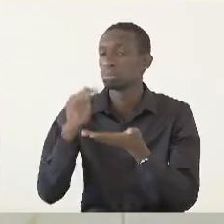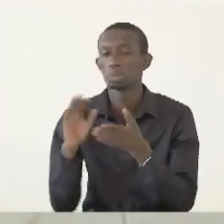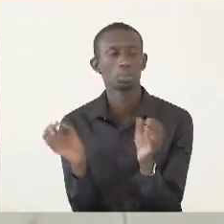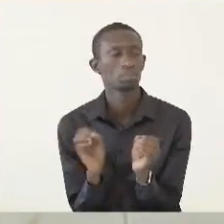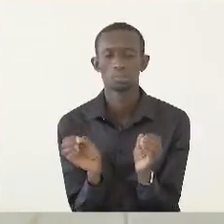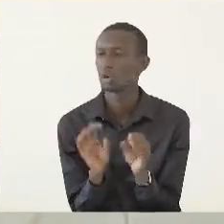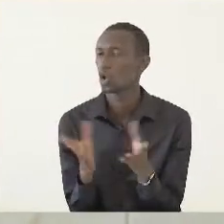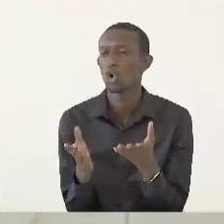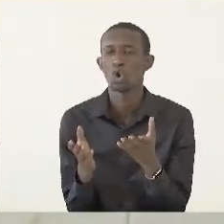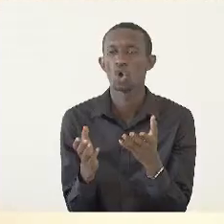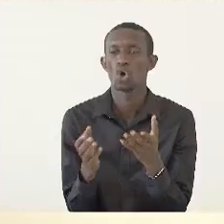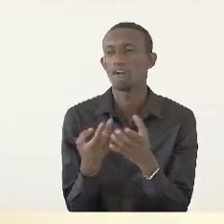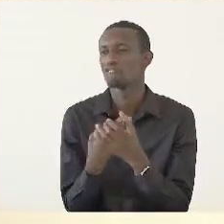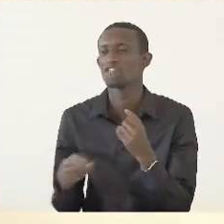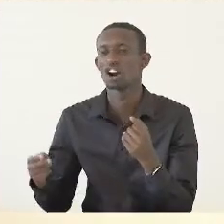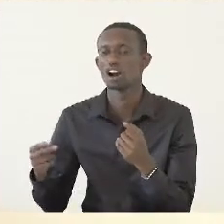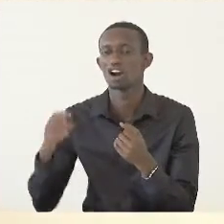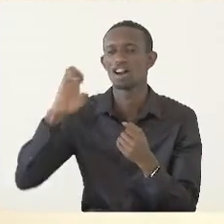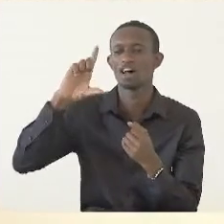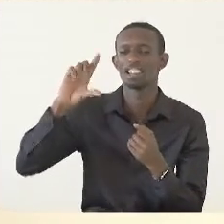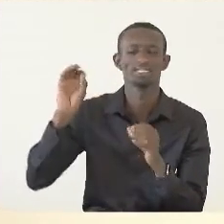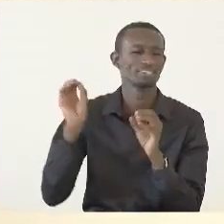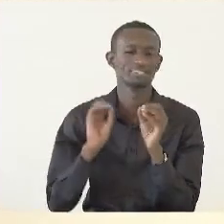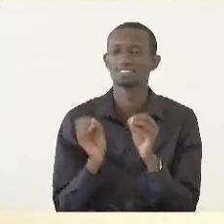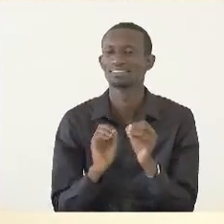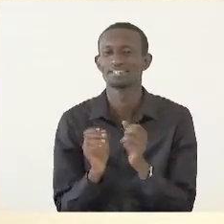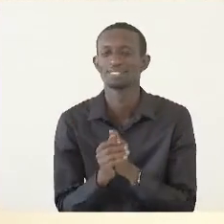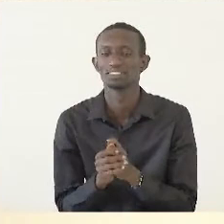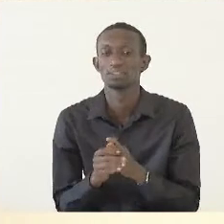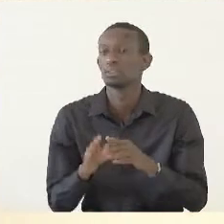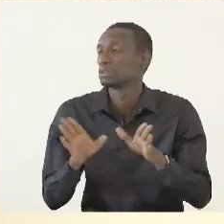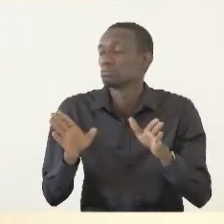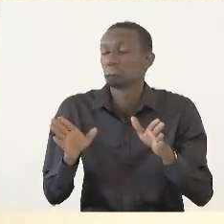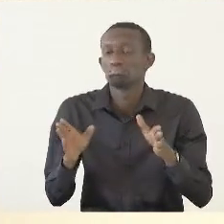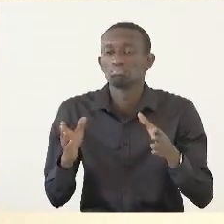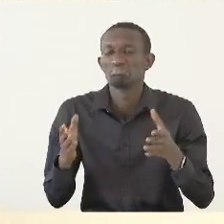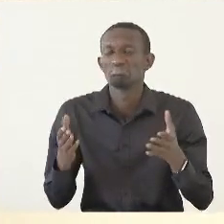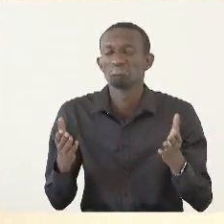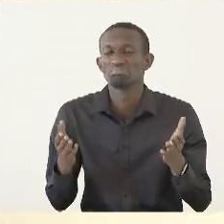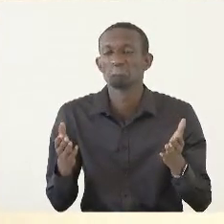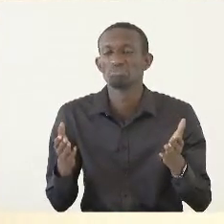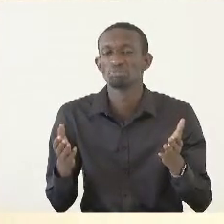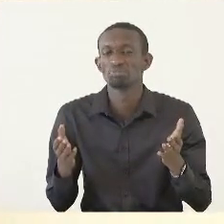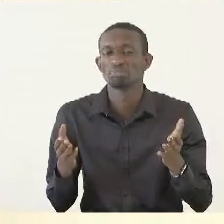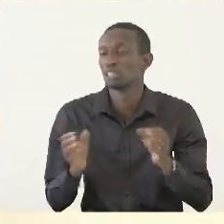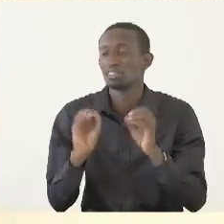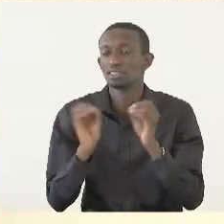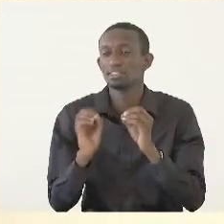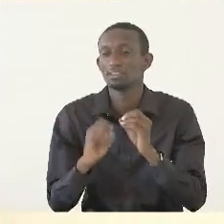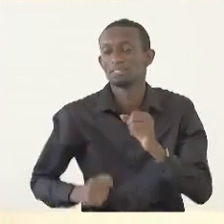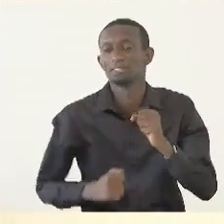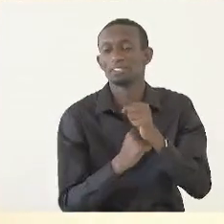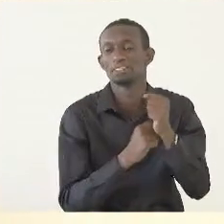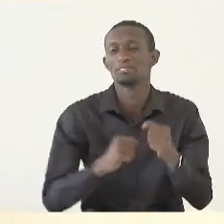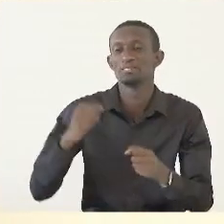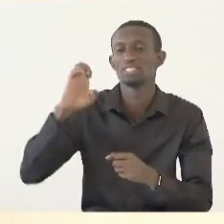remove the electrons, doesn't withdraw the electrons, and it doesn't even donate the electrons. So